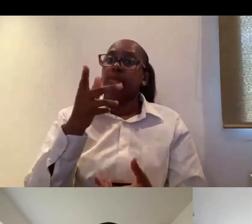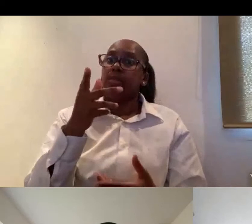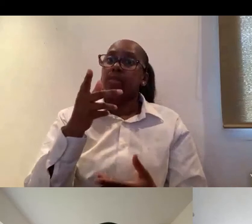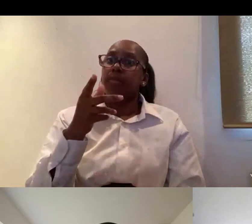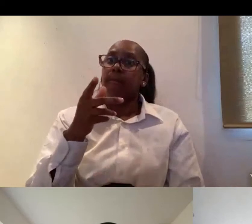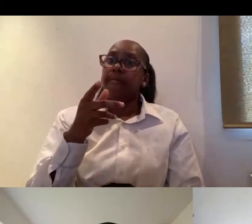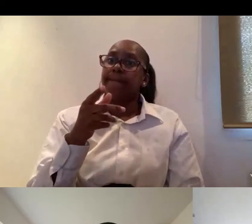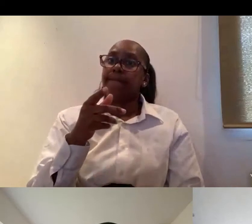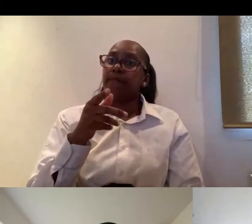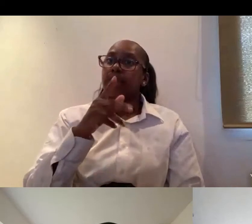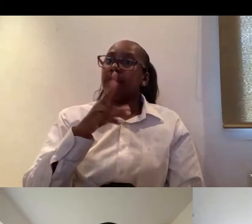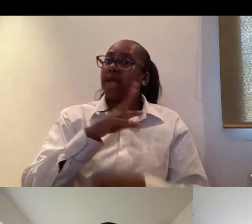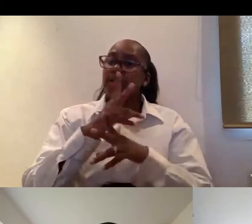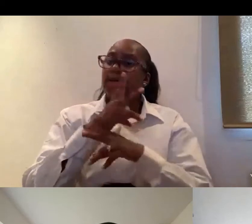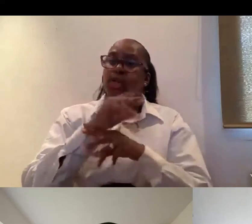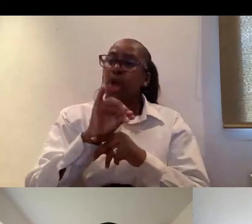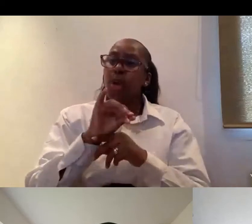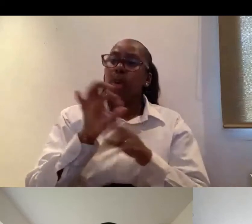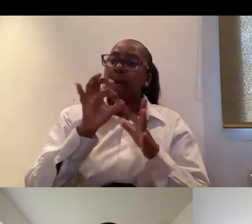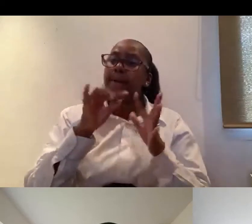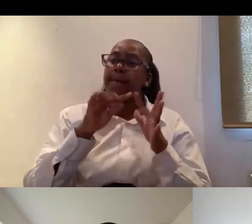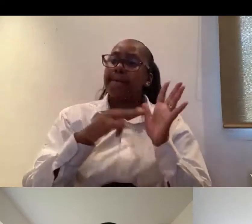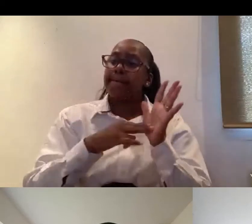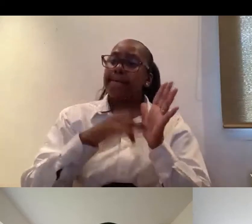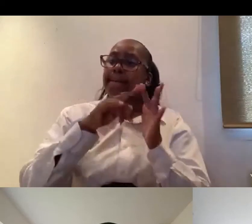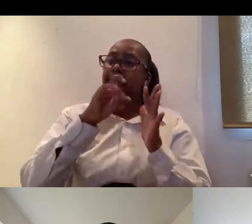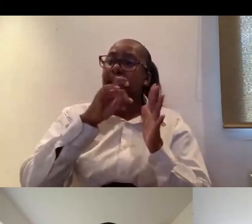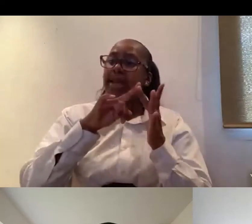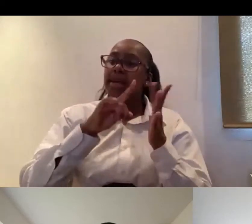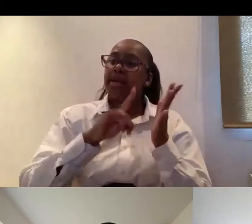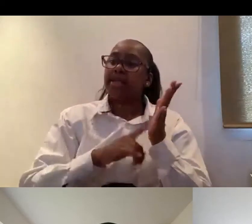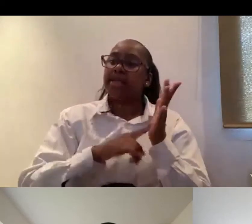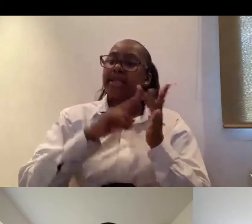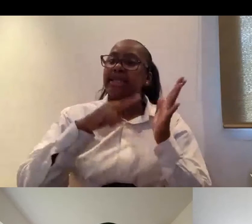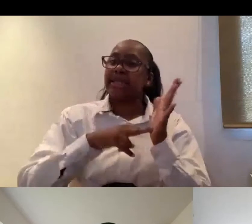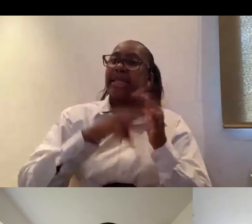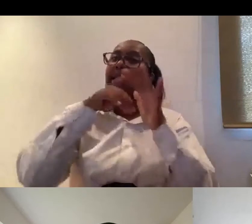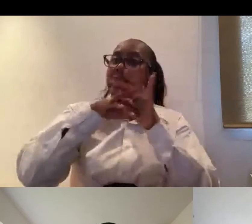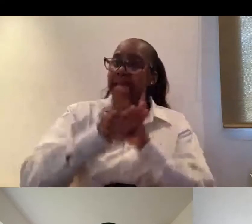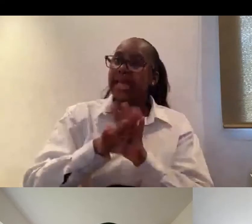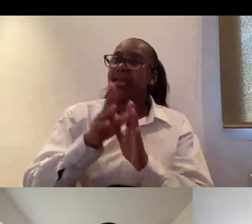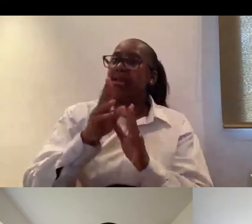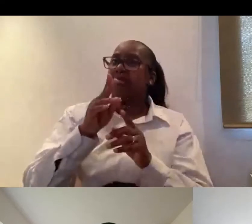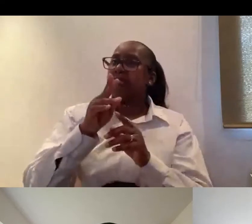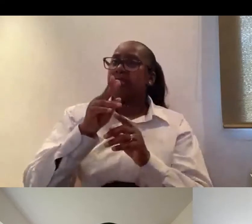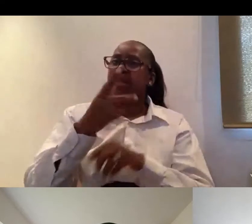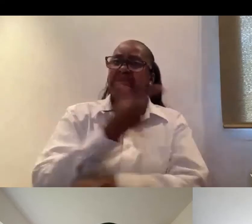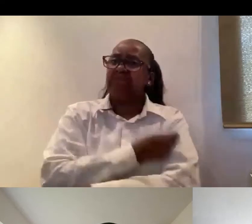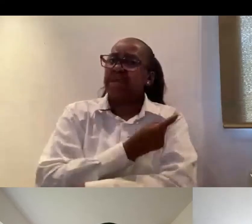the vaccine. There is no penicillin in the vaccine. I would extend my answer a little bit to